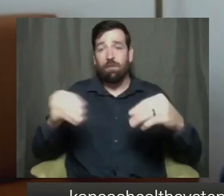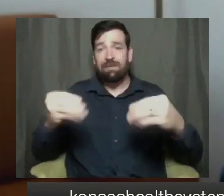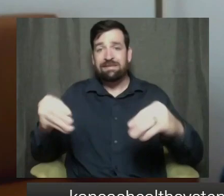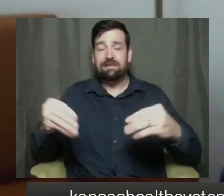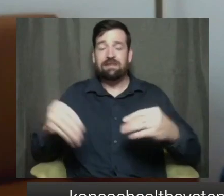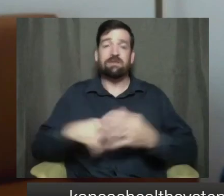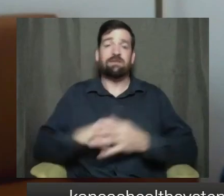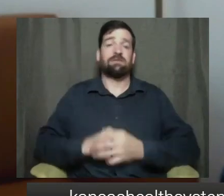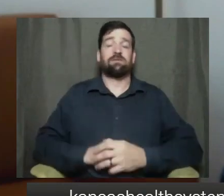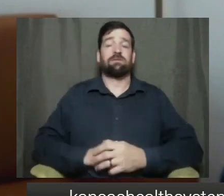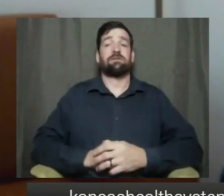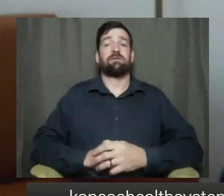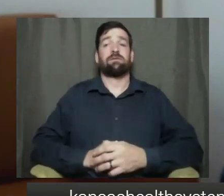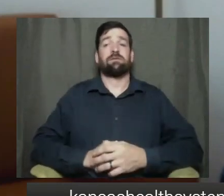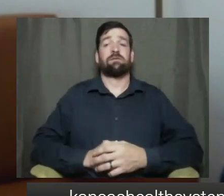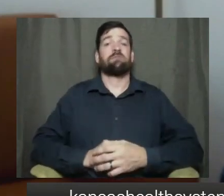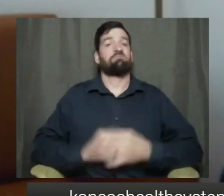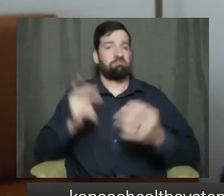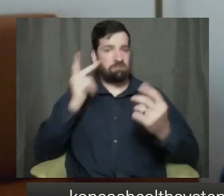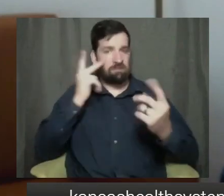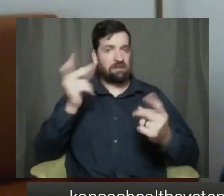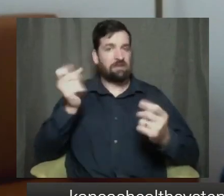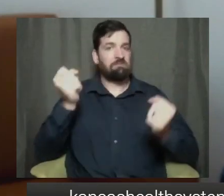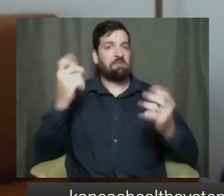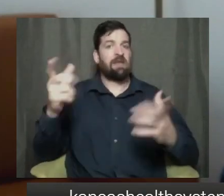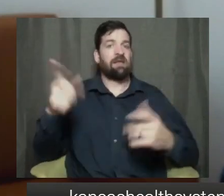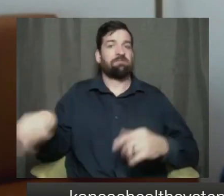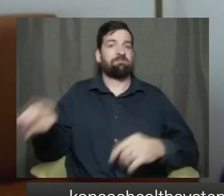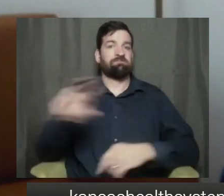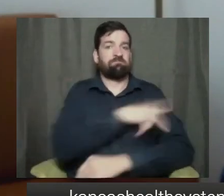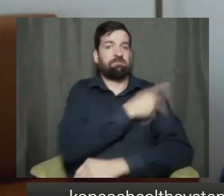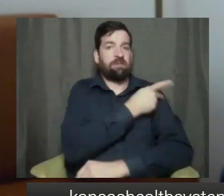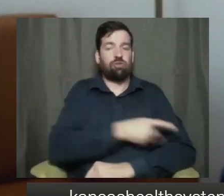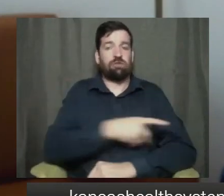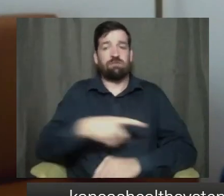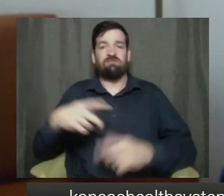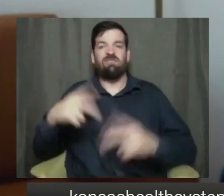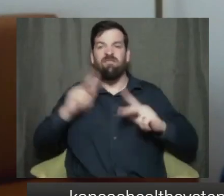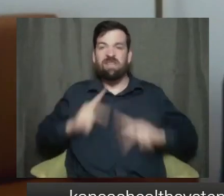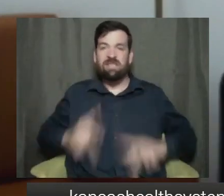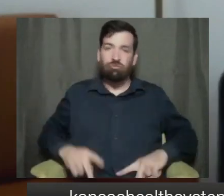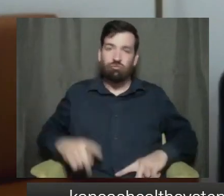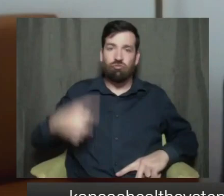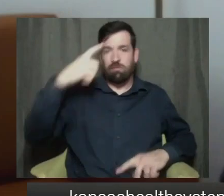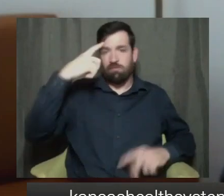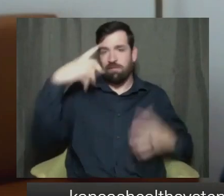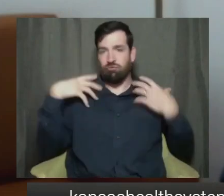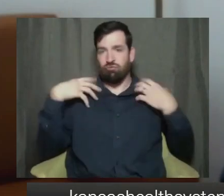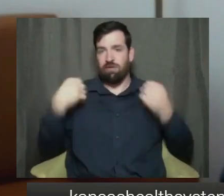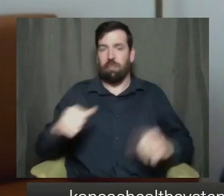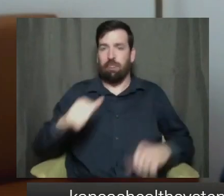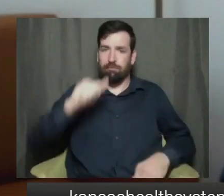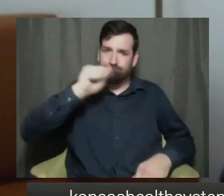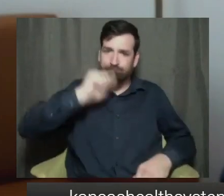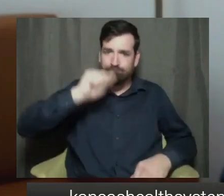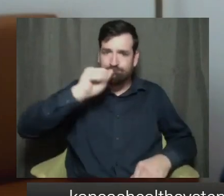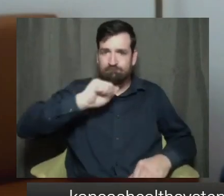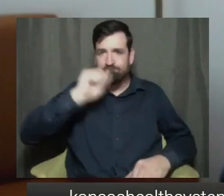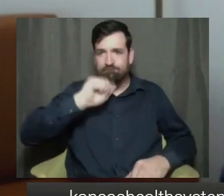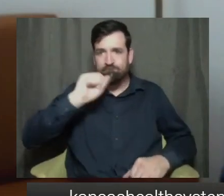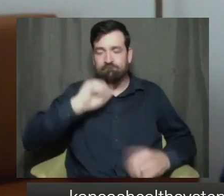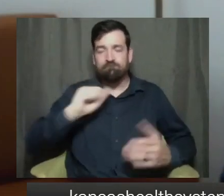And I see a lot of my patients, their own physical and mental health is suffering because of that. And, you